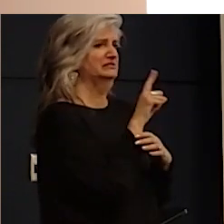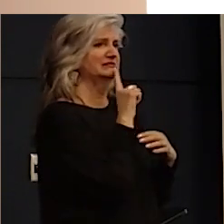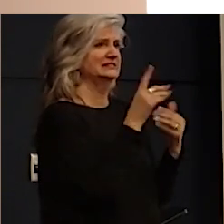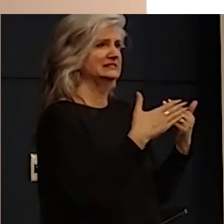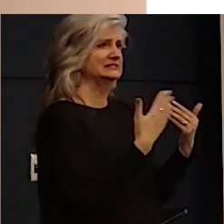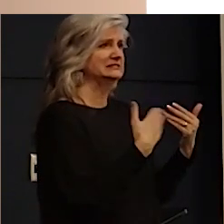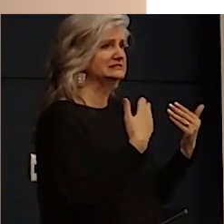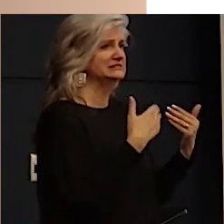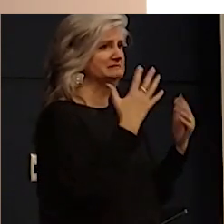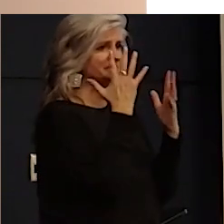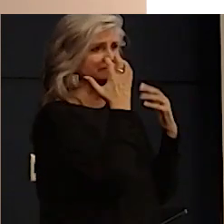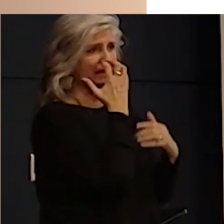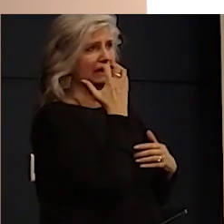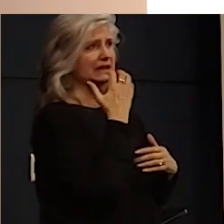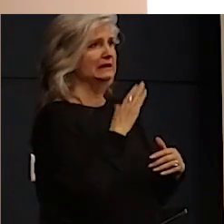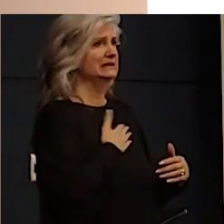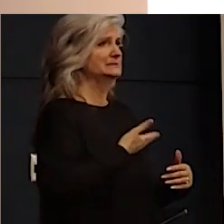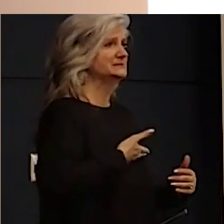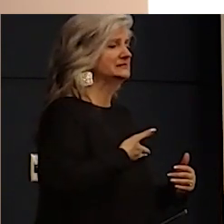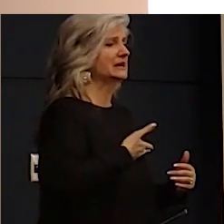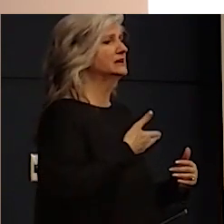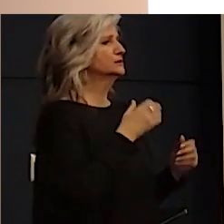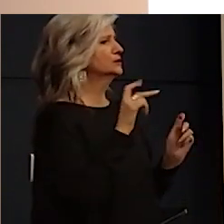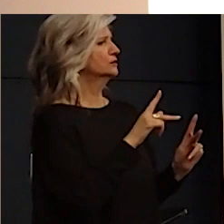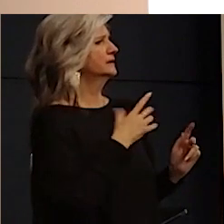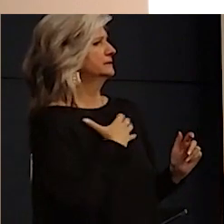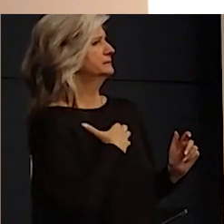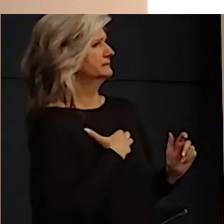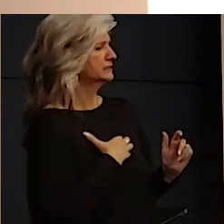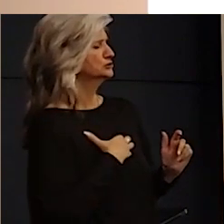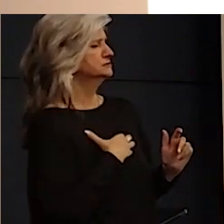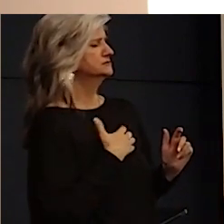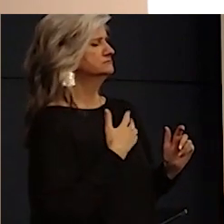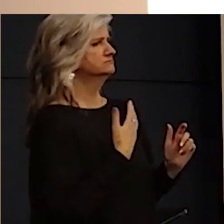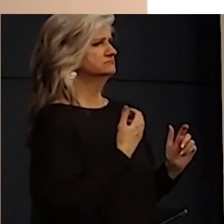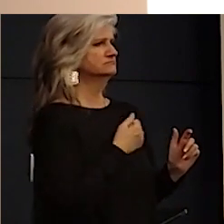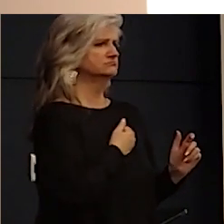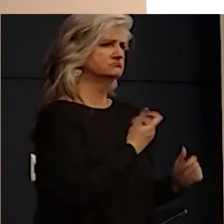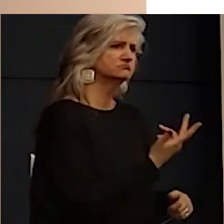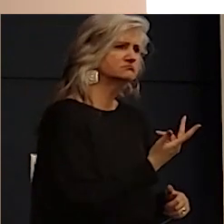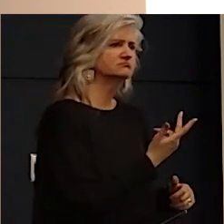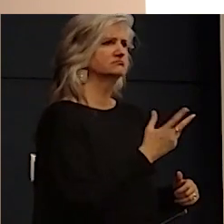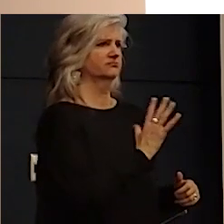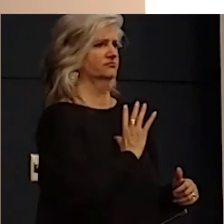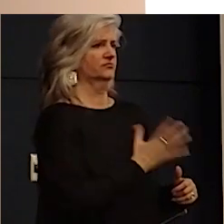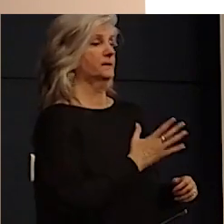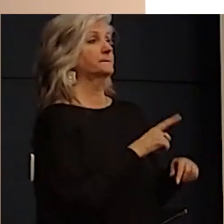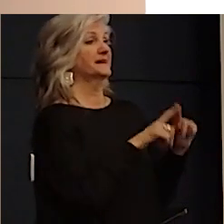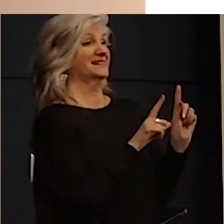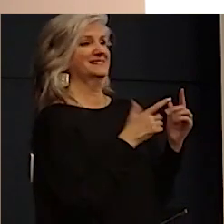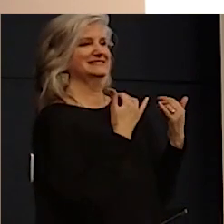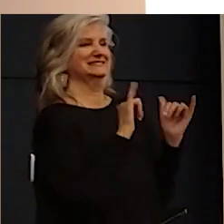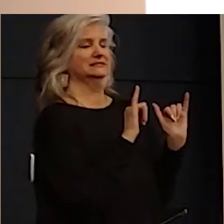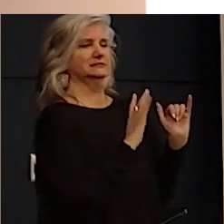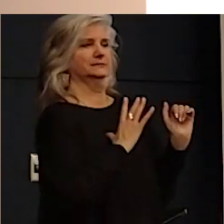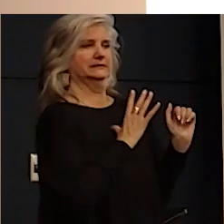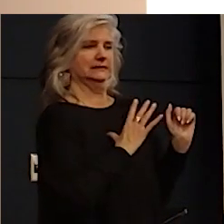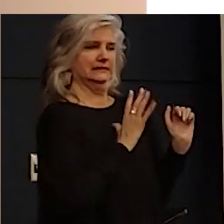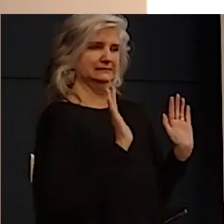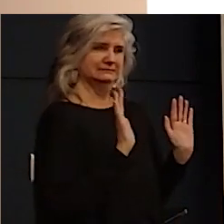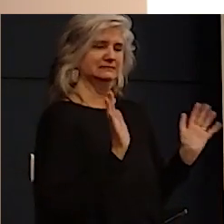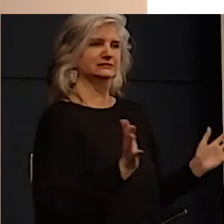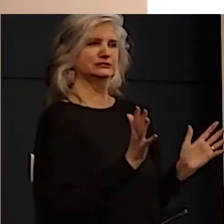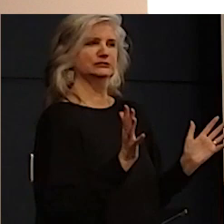upset. It's okay to be passionate. It's okay to be speaking from the heart. But we do encourage you to still try to be polite,